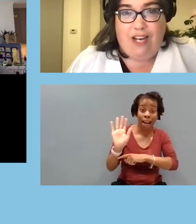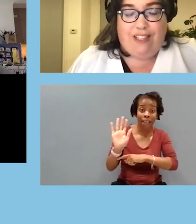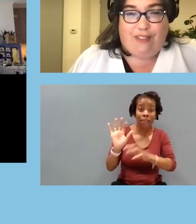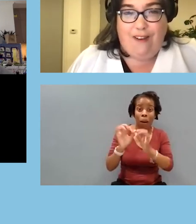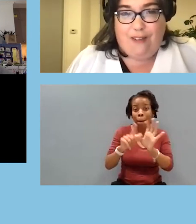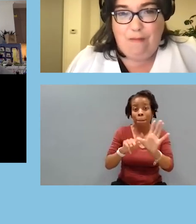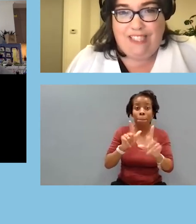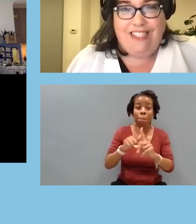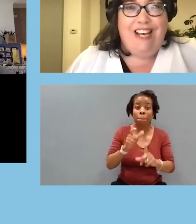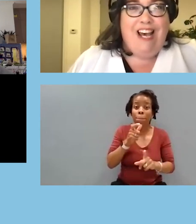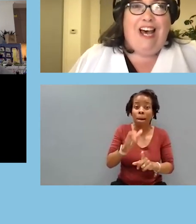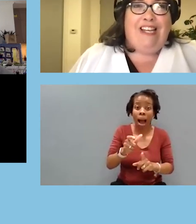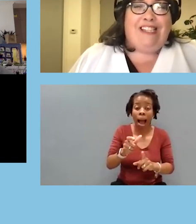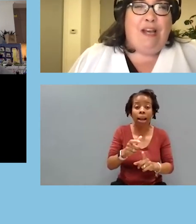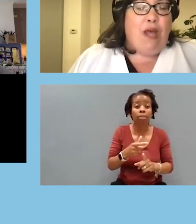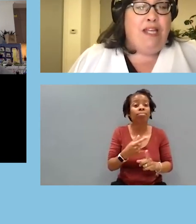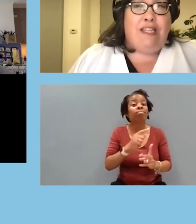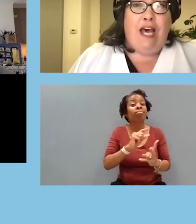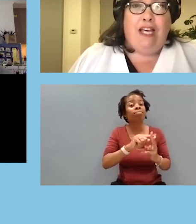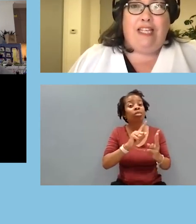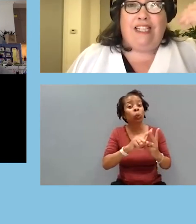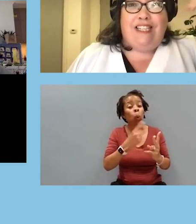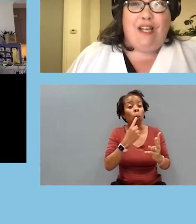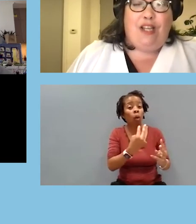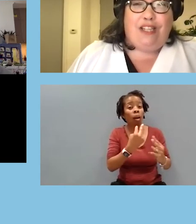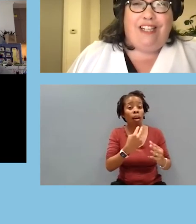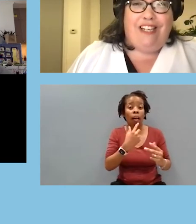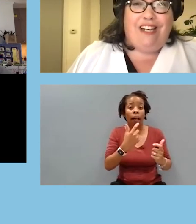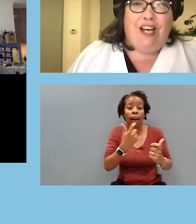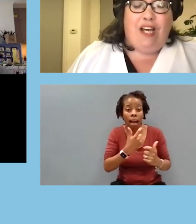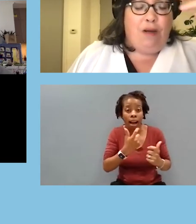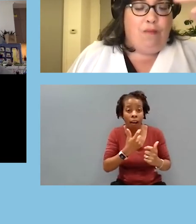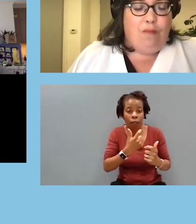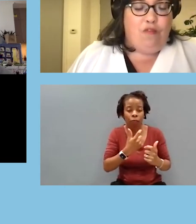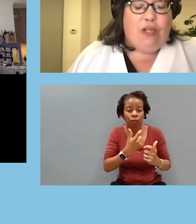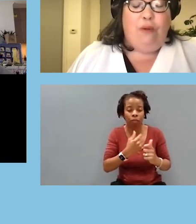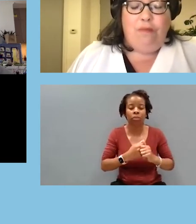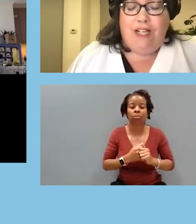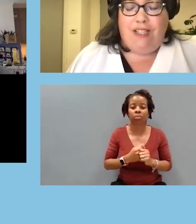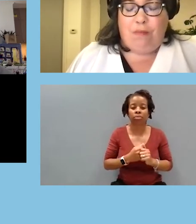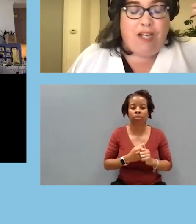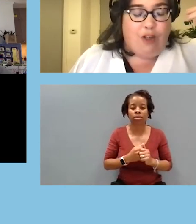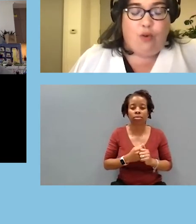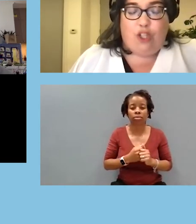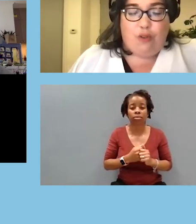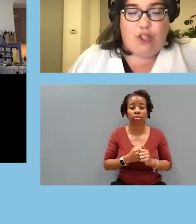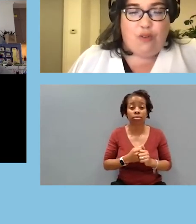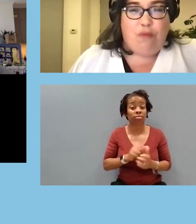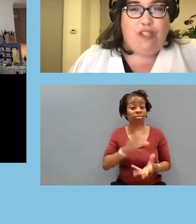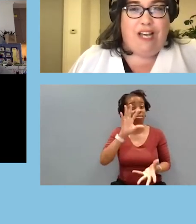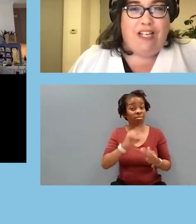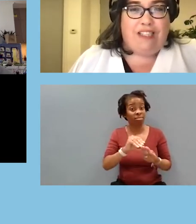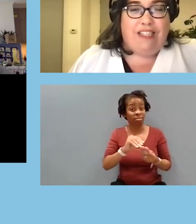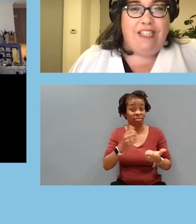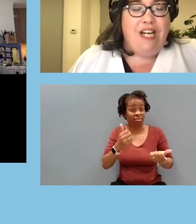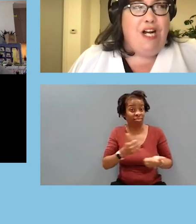two kind of laugh at me, and that is the film and my audio